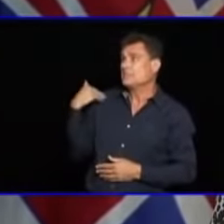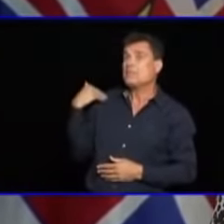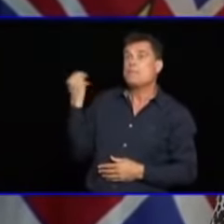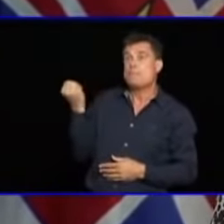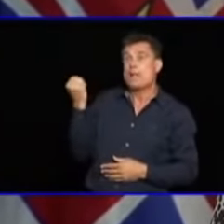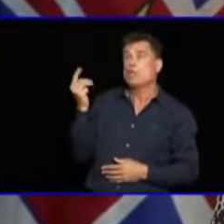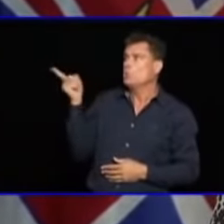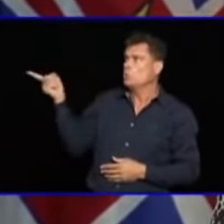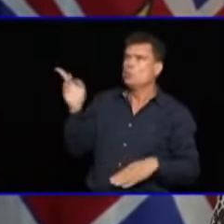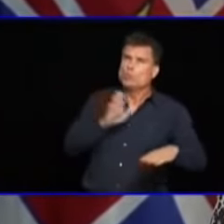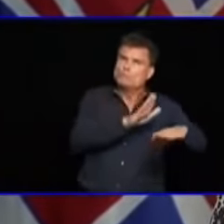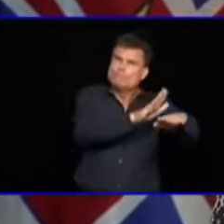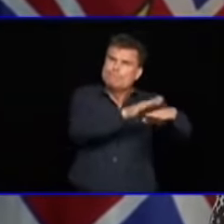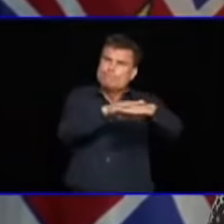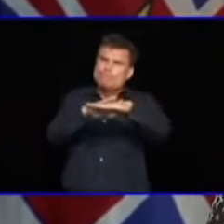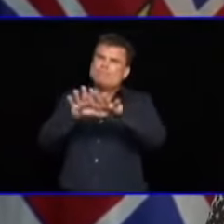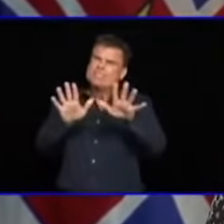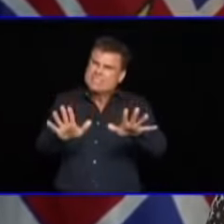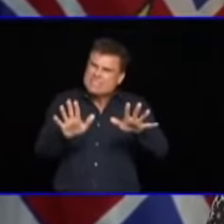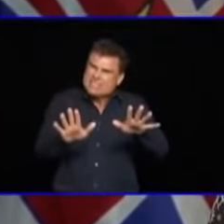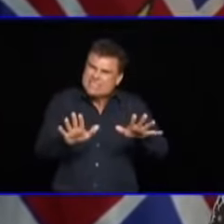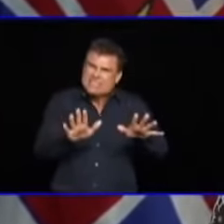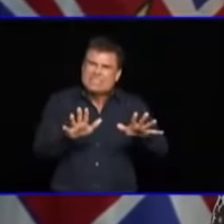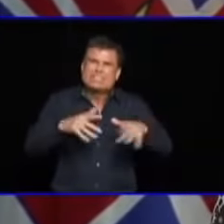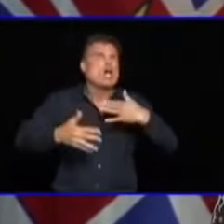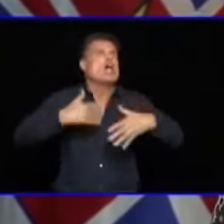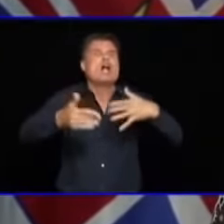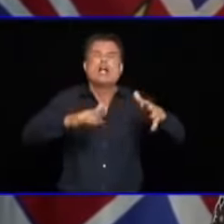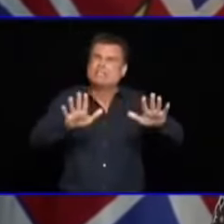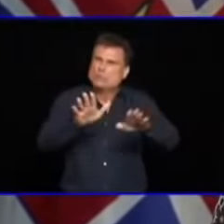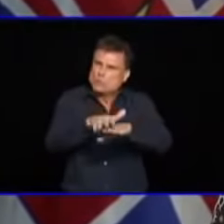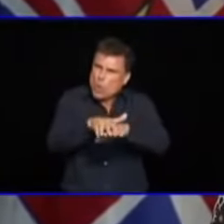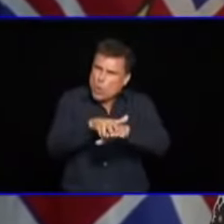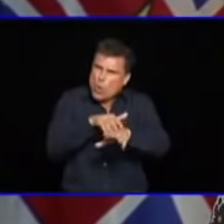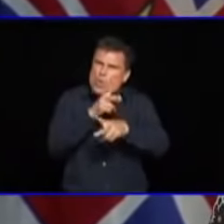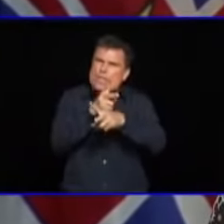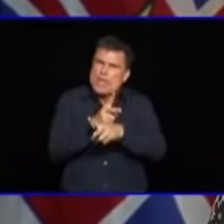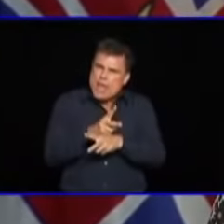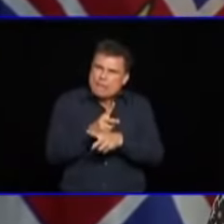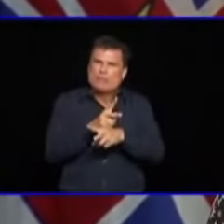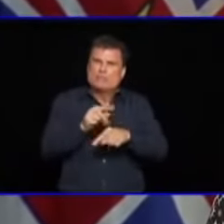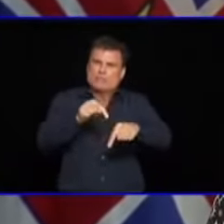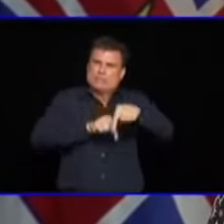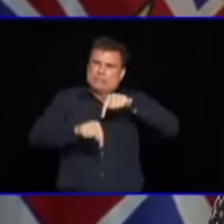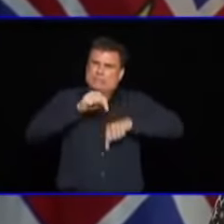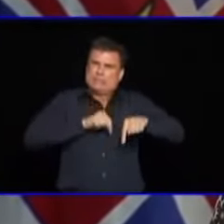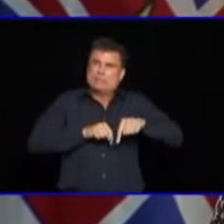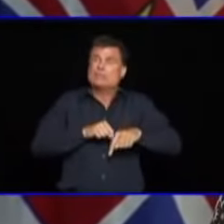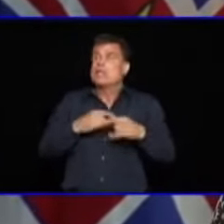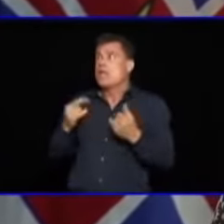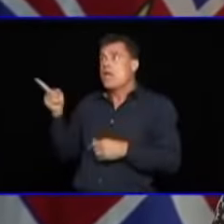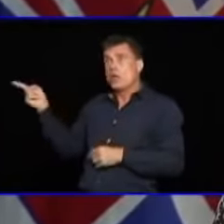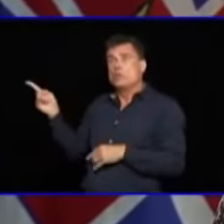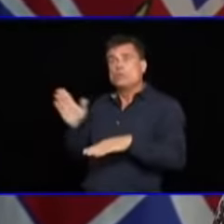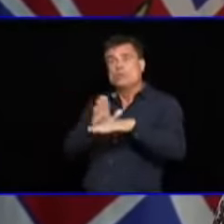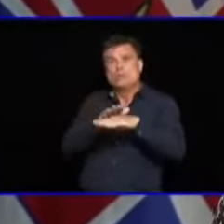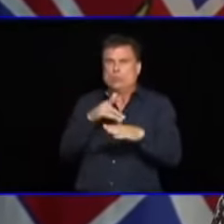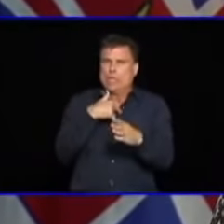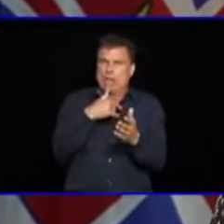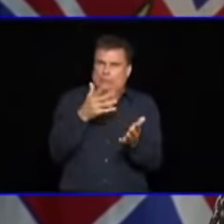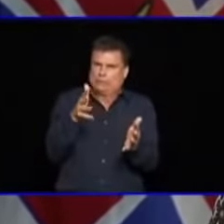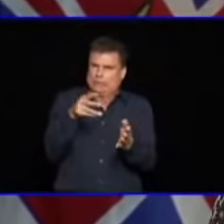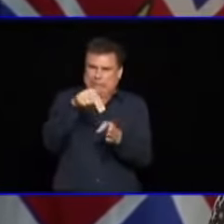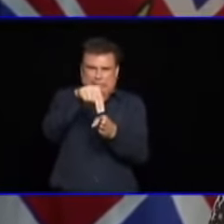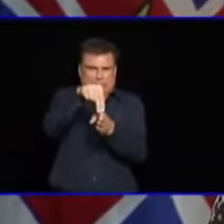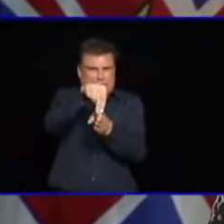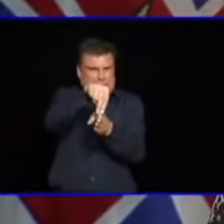about you advised British Columbians to slow down. Today, you said we're on a precipice with the sort of limiting things as we go into